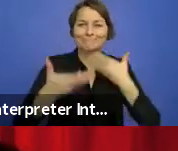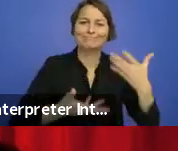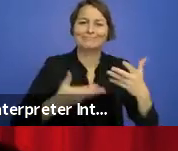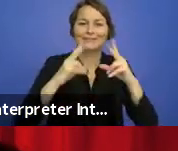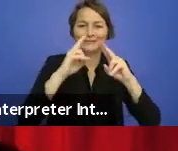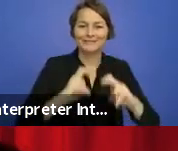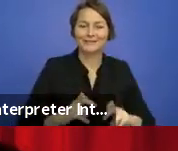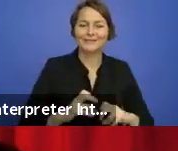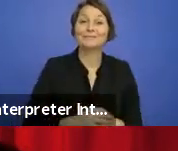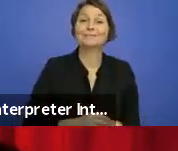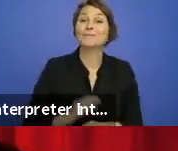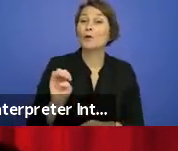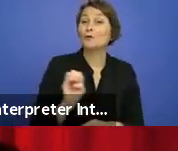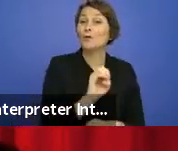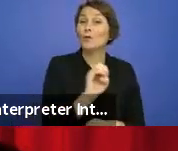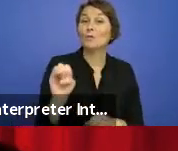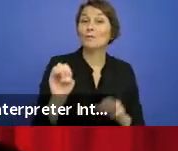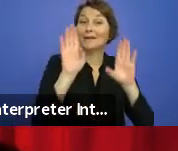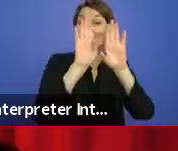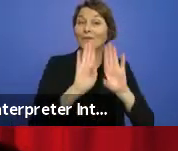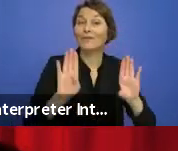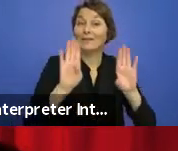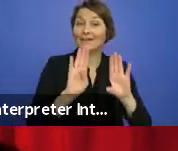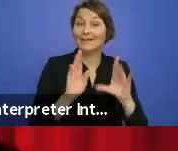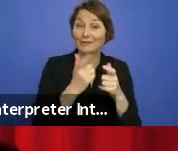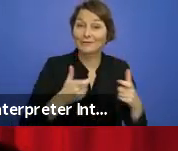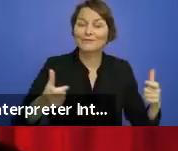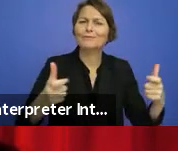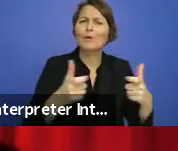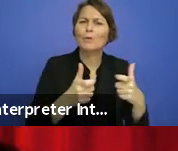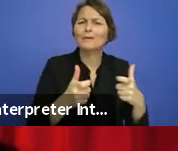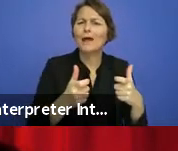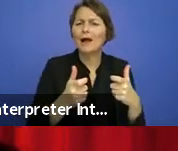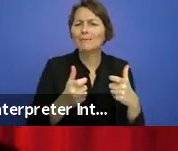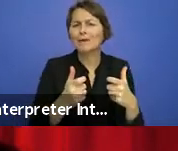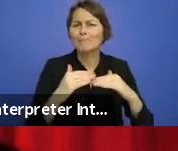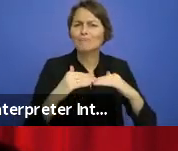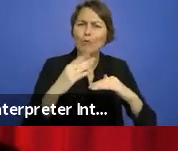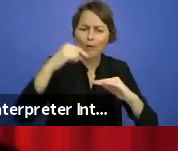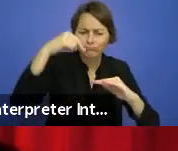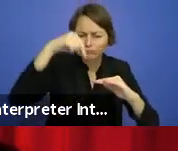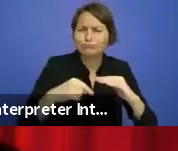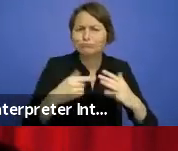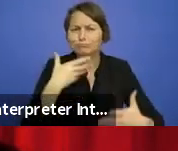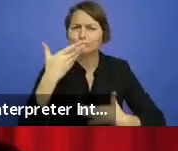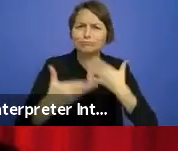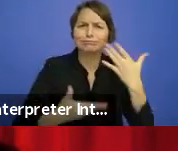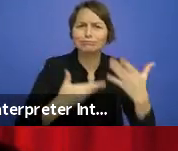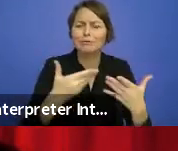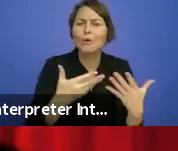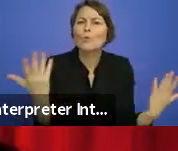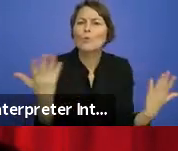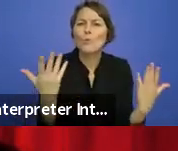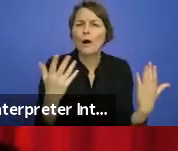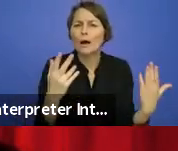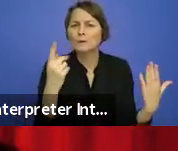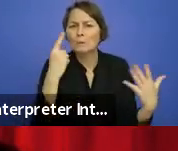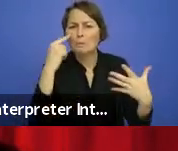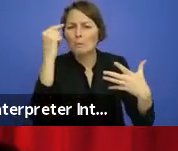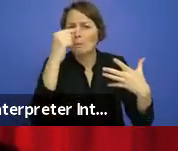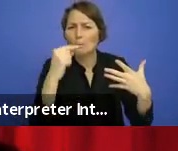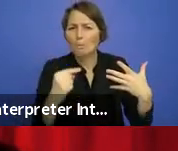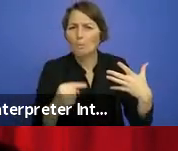European Theatre Forum. So with you now, I'm going to delve a little bit more into the scope and what aspects we are going to be looking at in